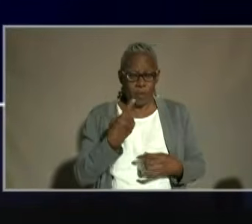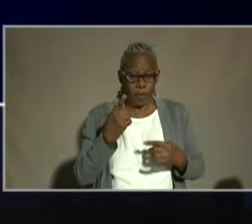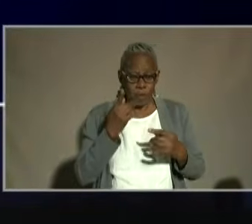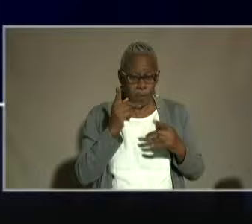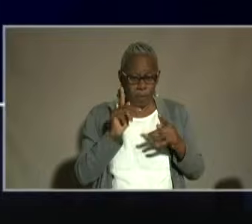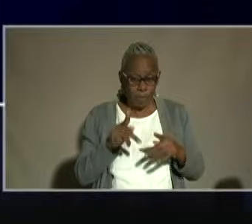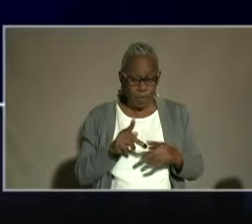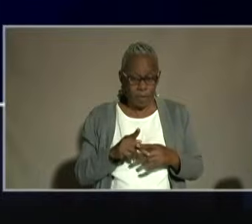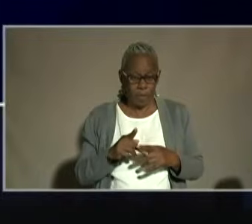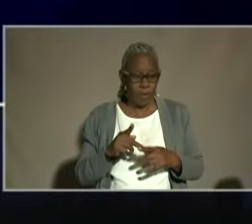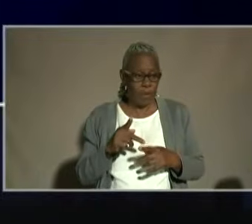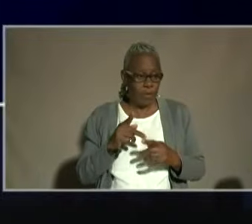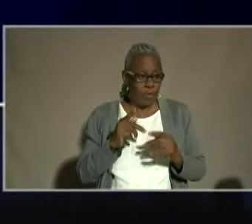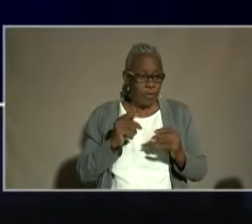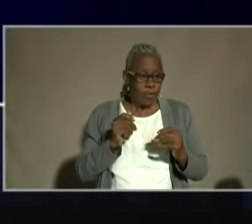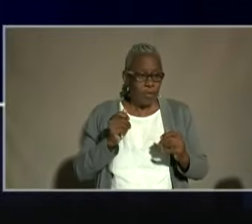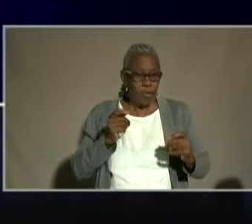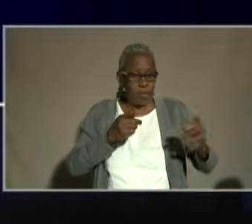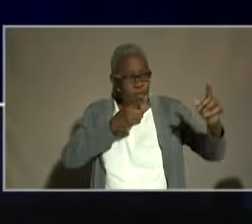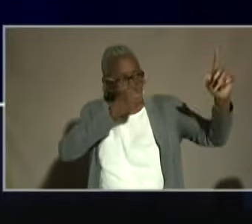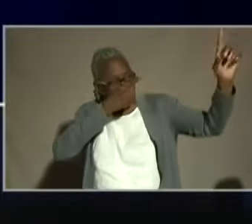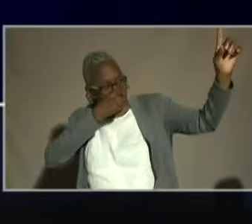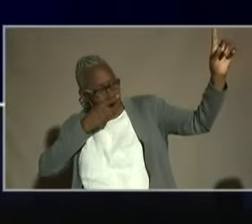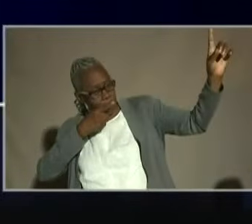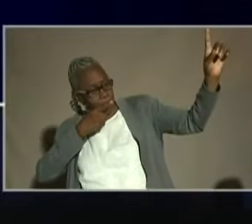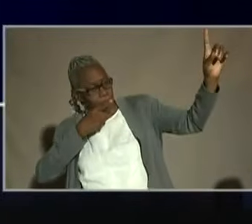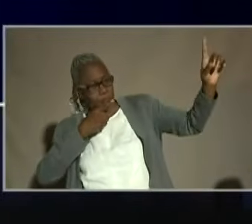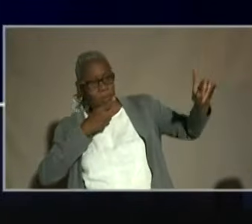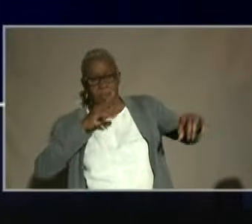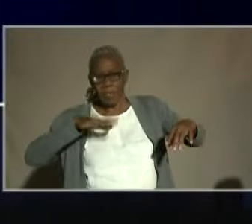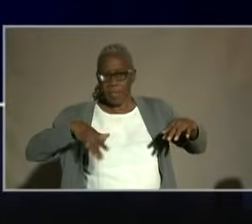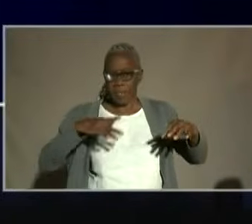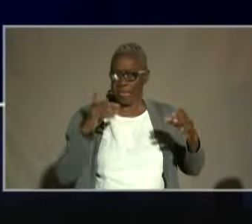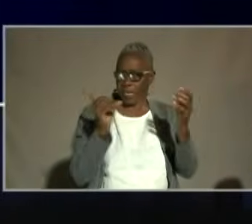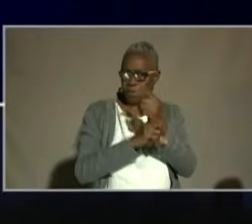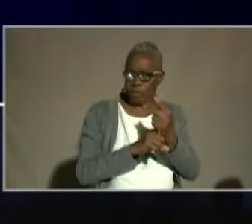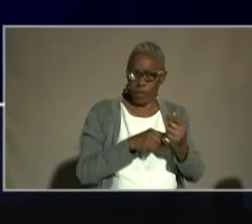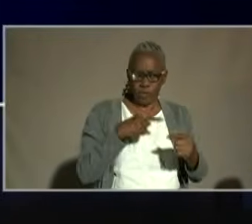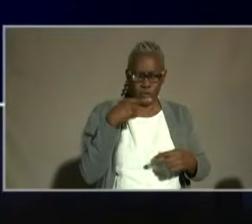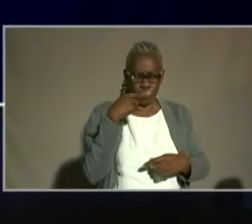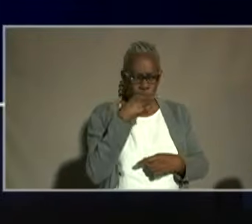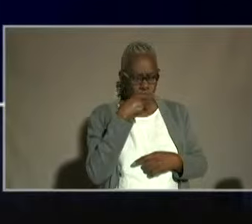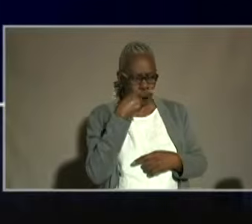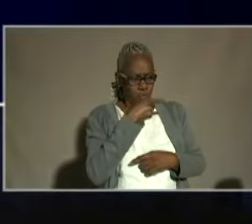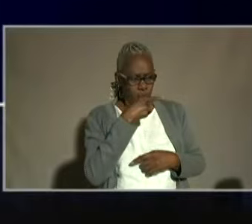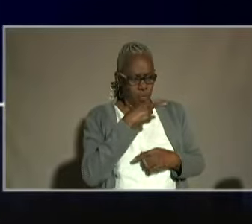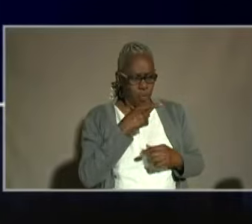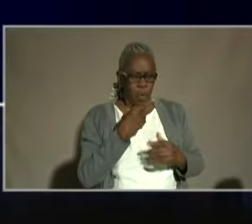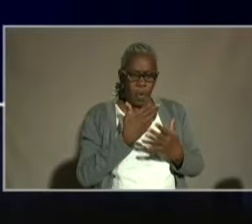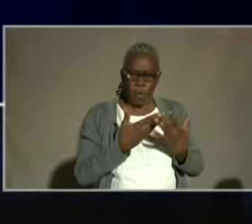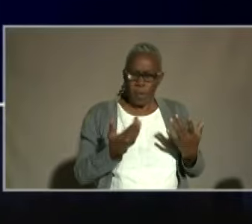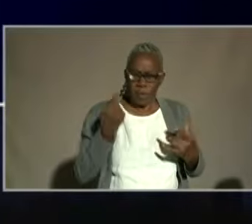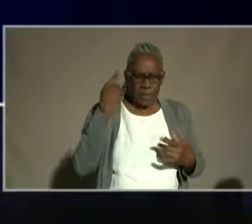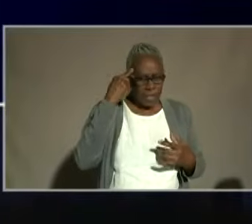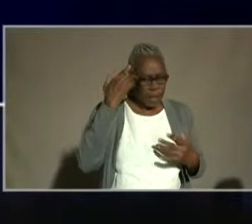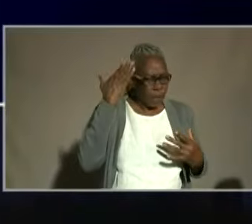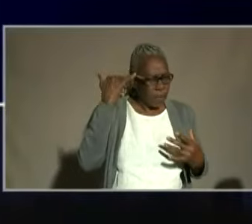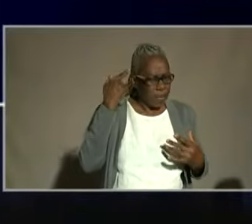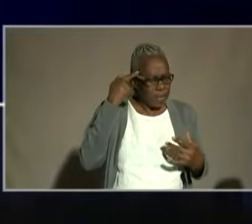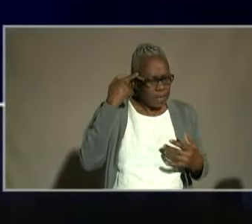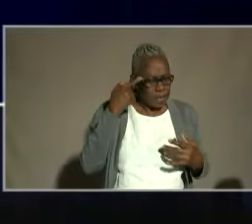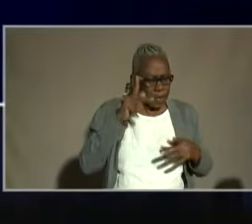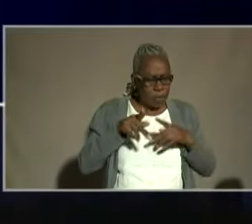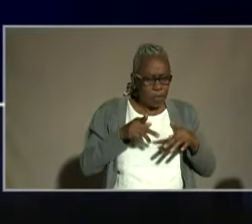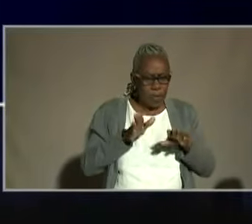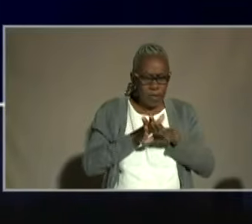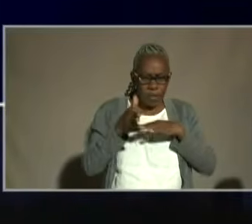Usain Bolt has not been able to catch up with is you. And I want to ask you, how do you think and why do you think the people of Jamaica should trust